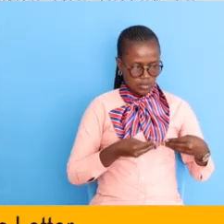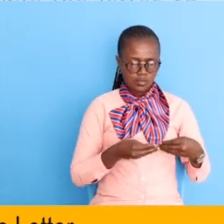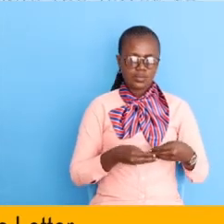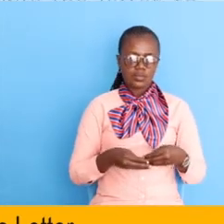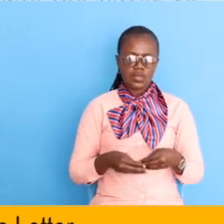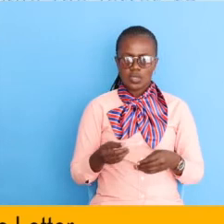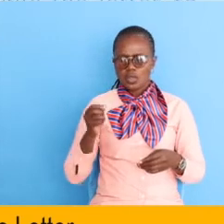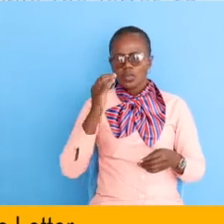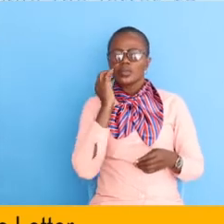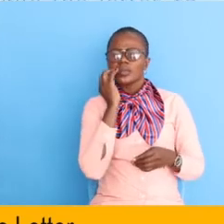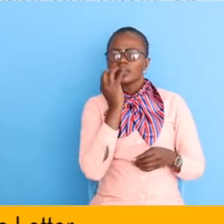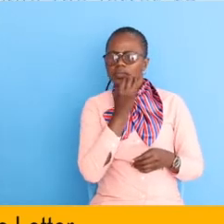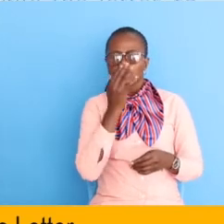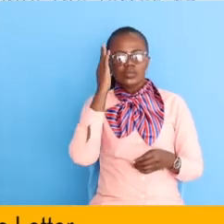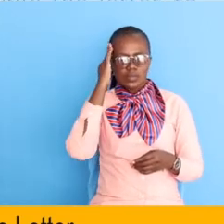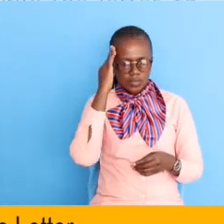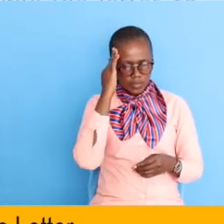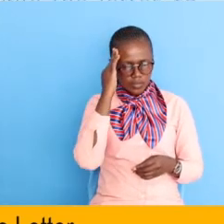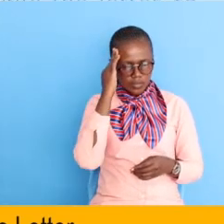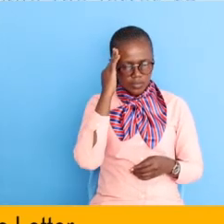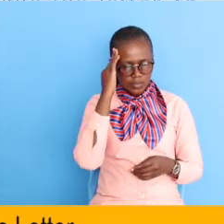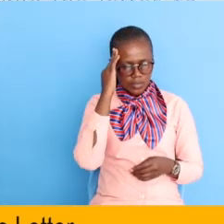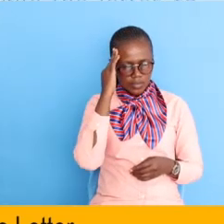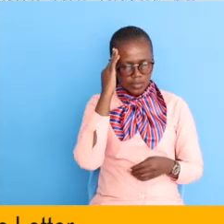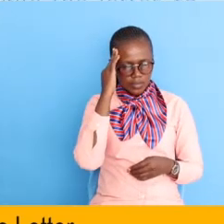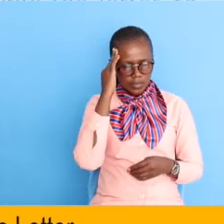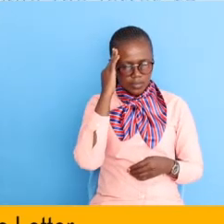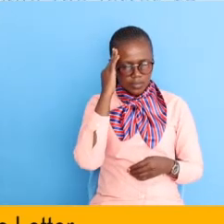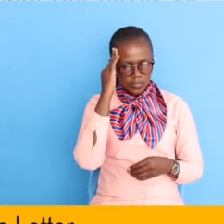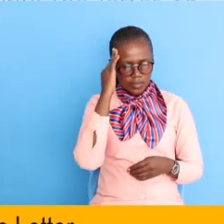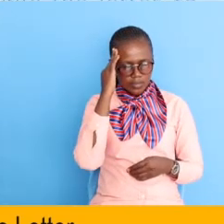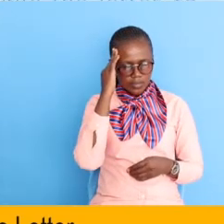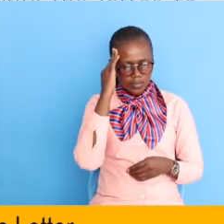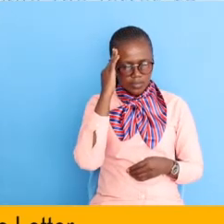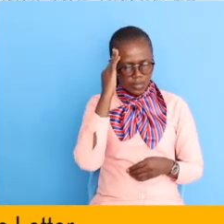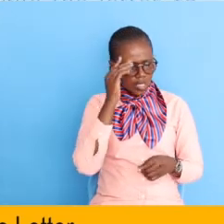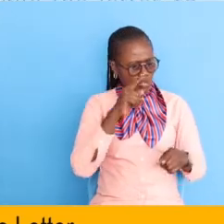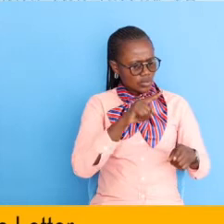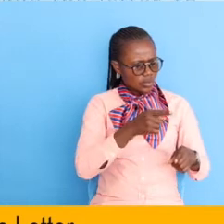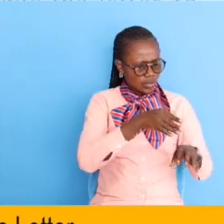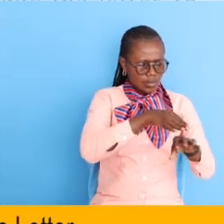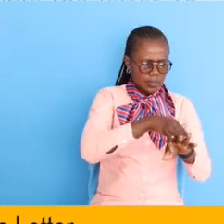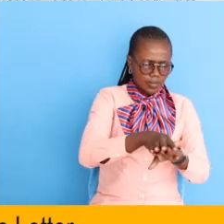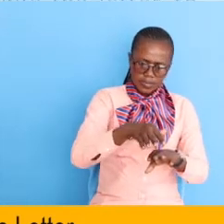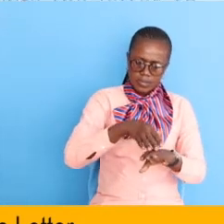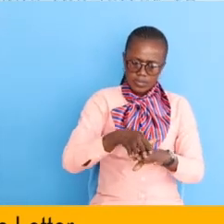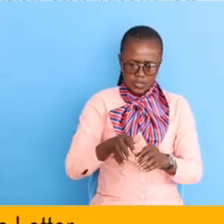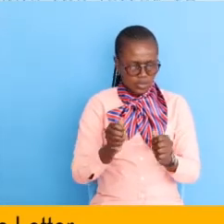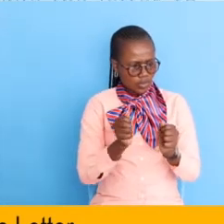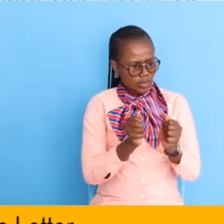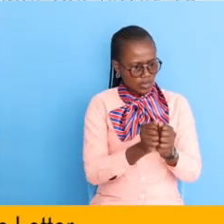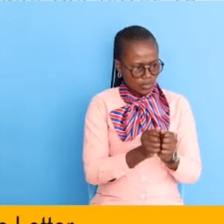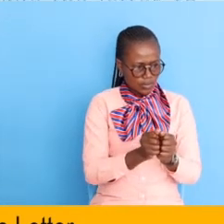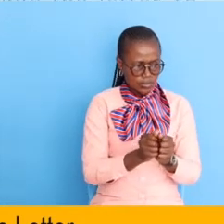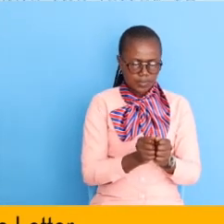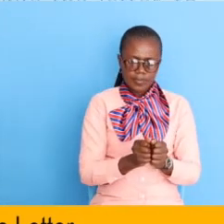you have to be very careful to know what could be the detail of this address, to whom it